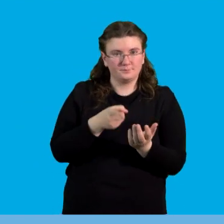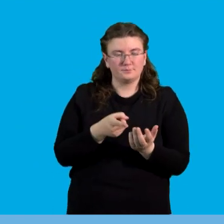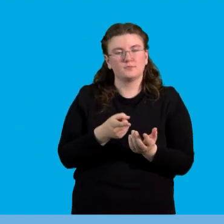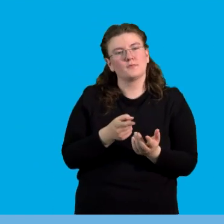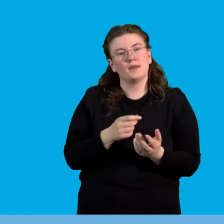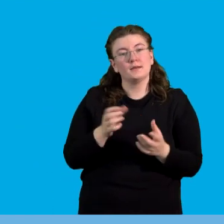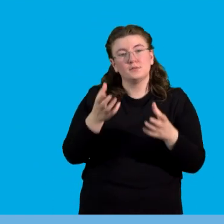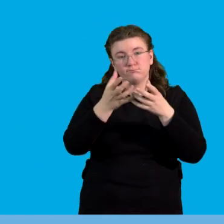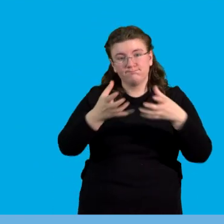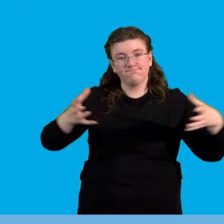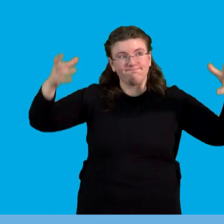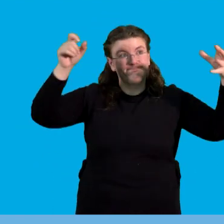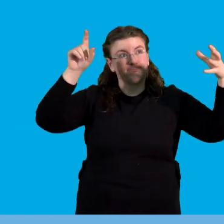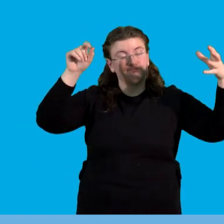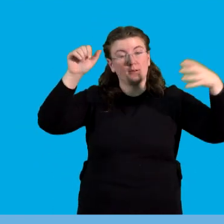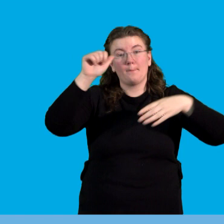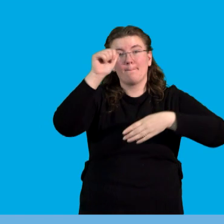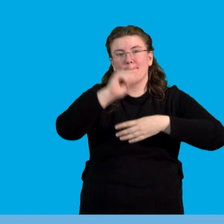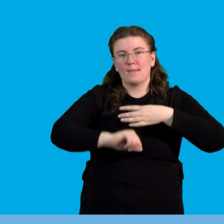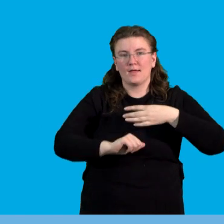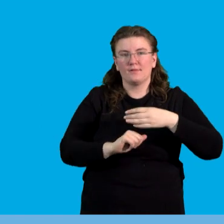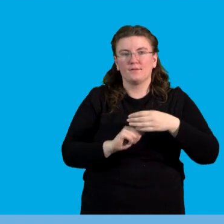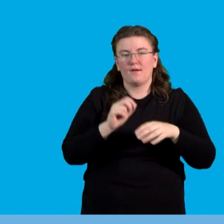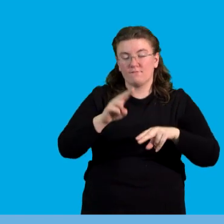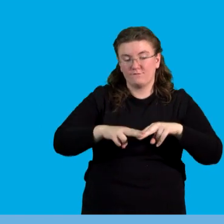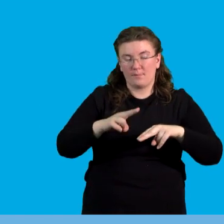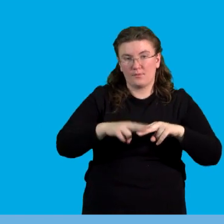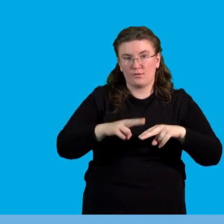geyser during the month of February